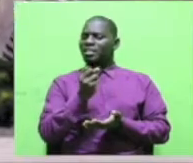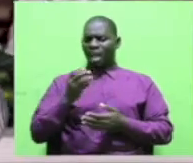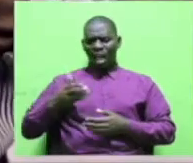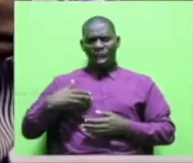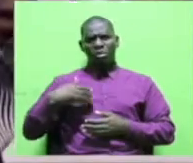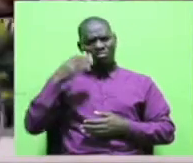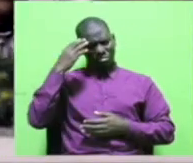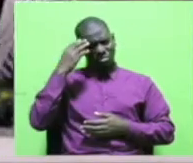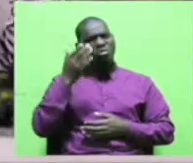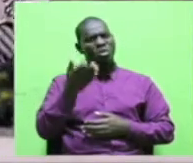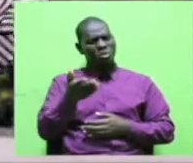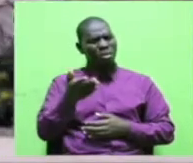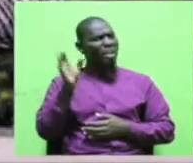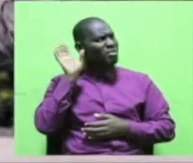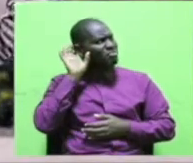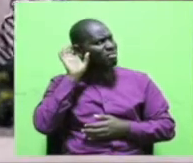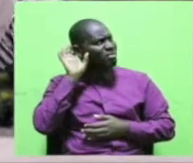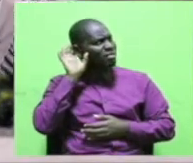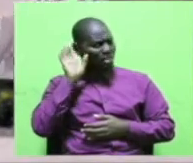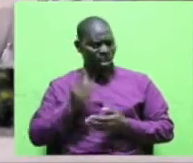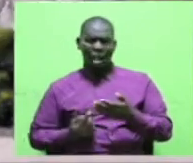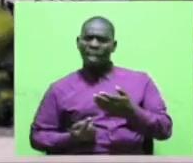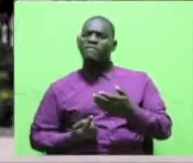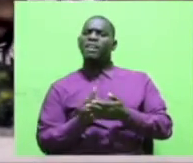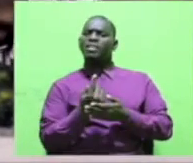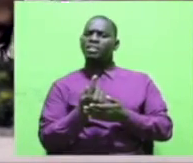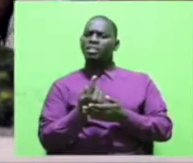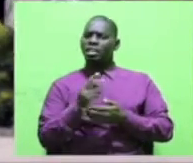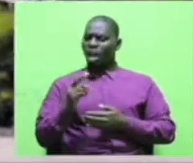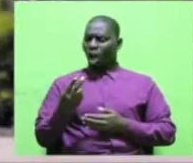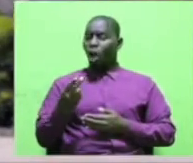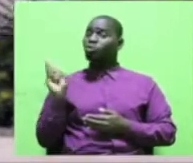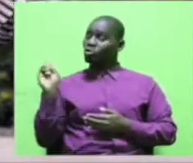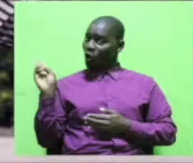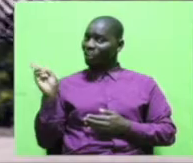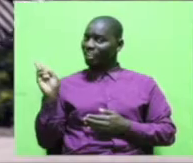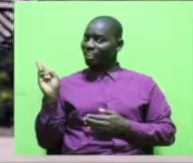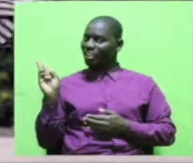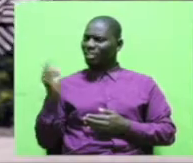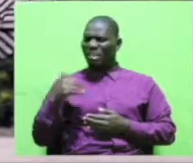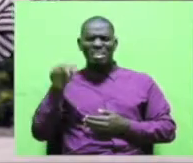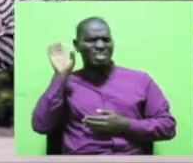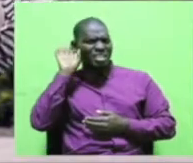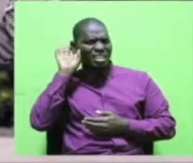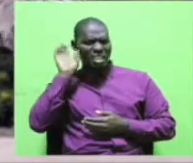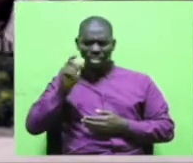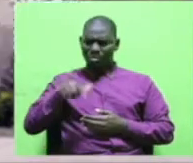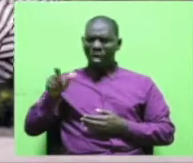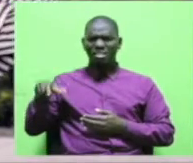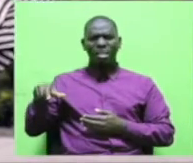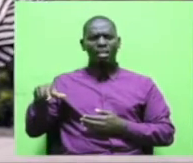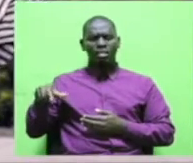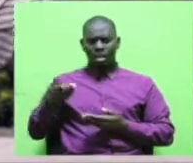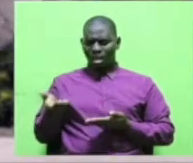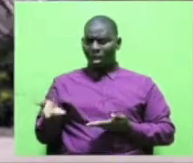you had come across a certain event or a story where you will hear a person had